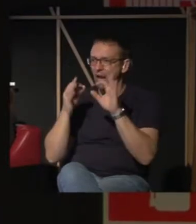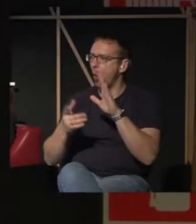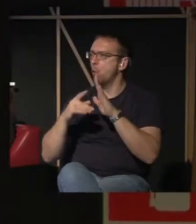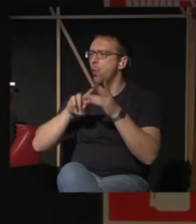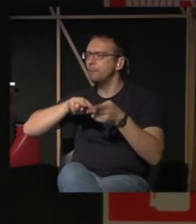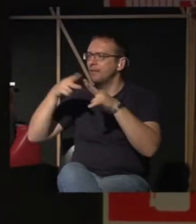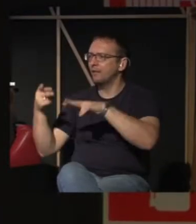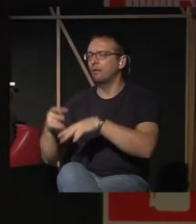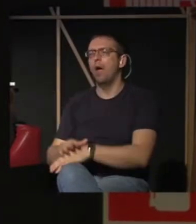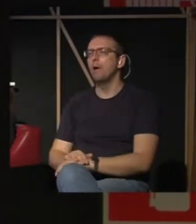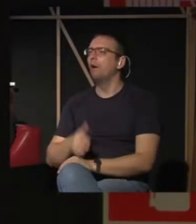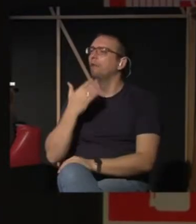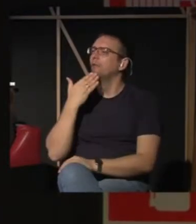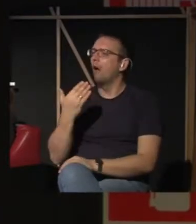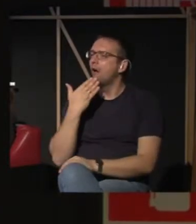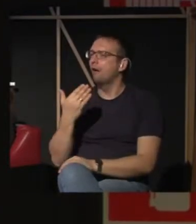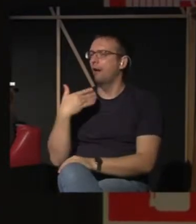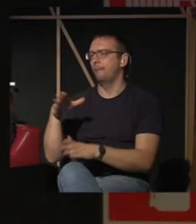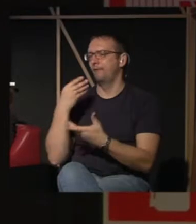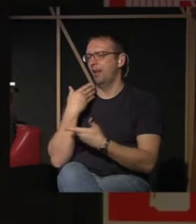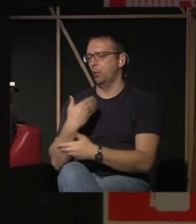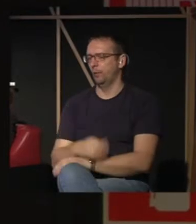Spectators Accessibility Guide, it was published in,